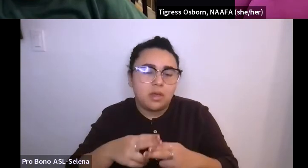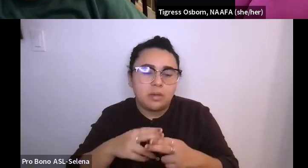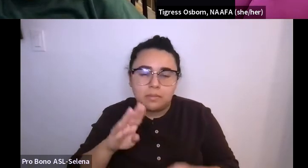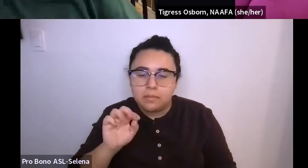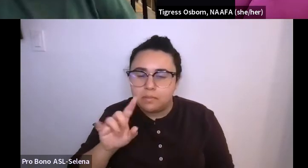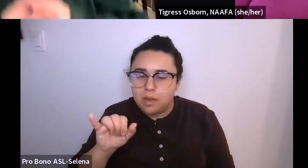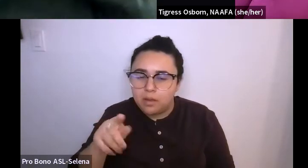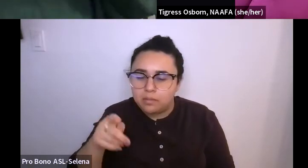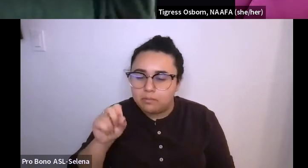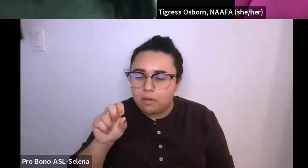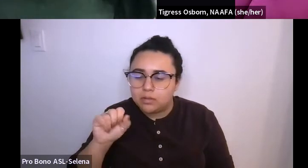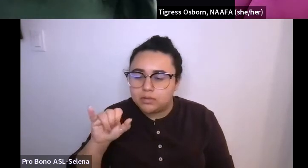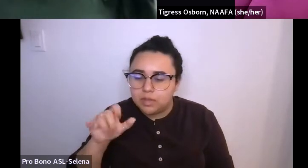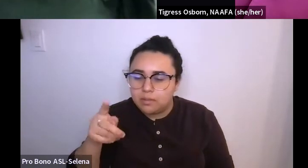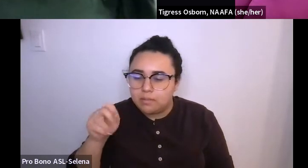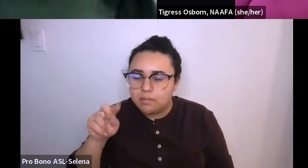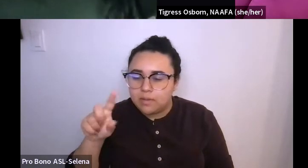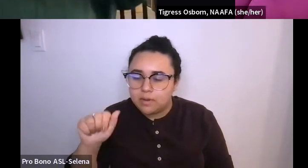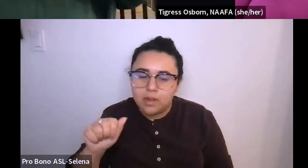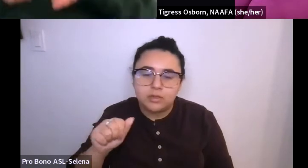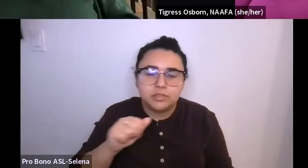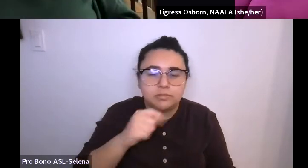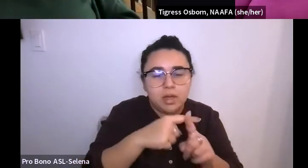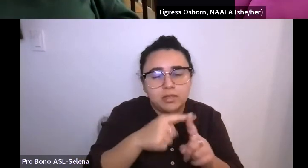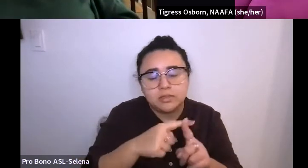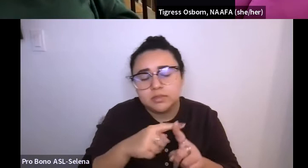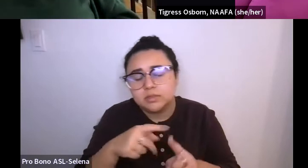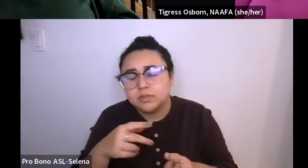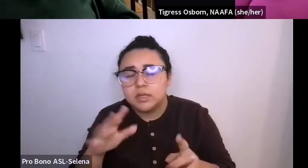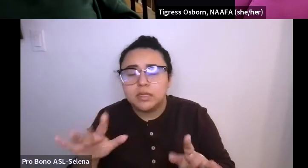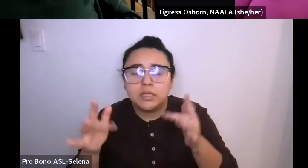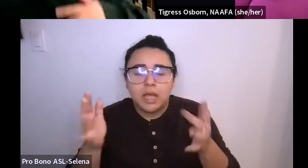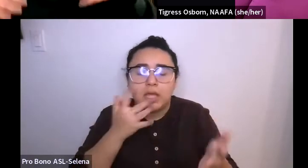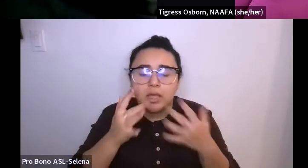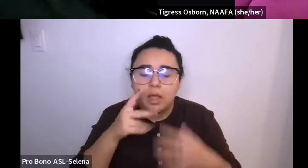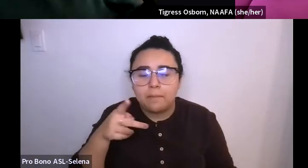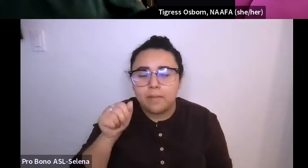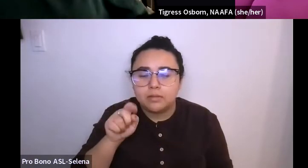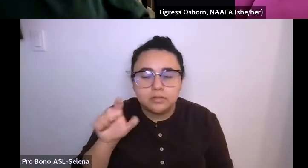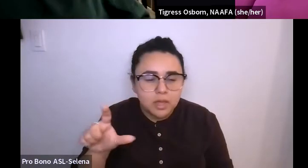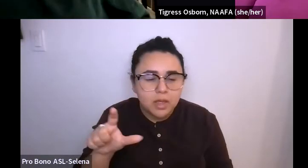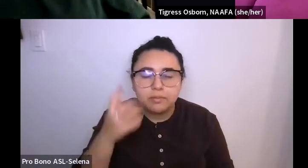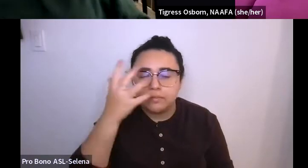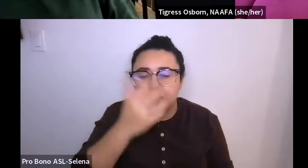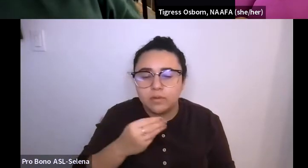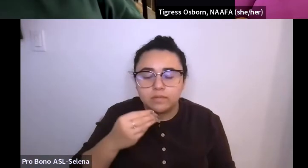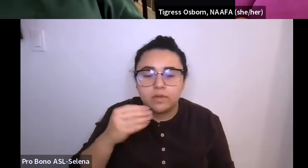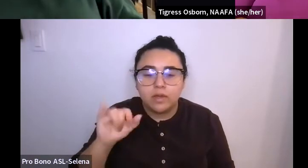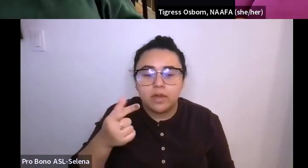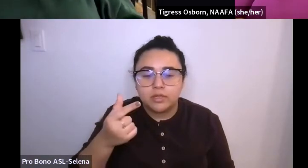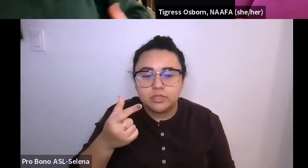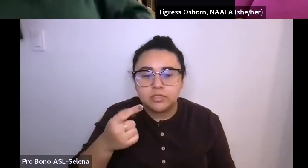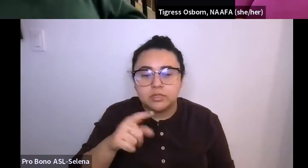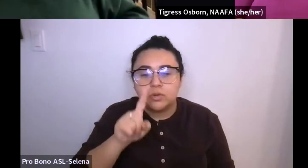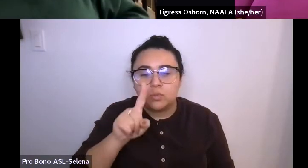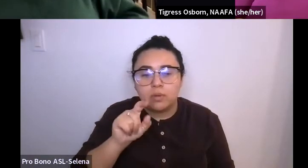much positivity, pastel colors, a beautiful Instagram feed, 1-point-something million followers.